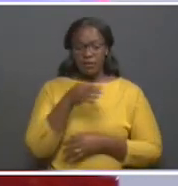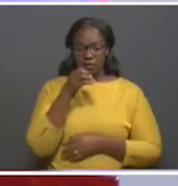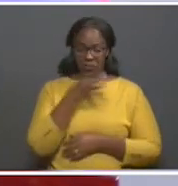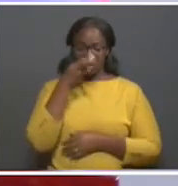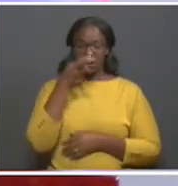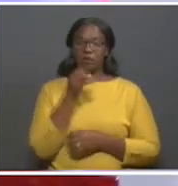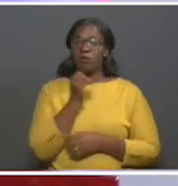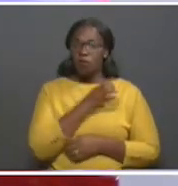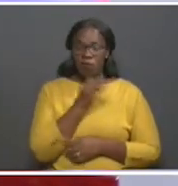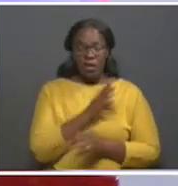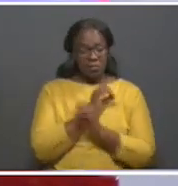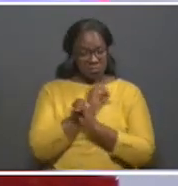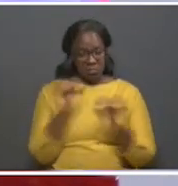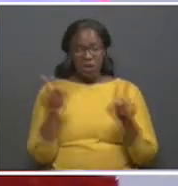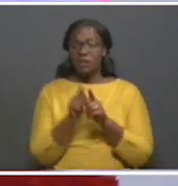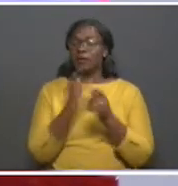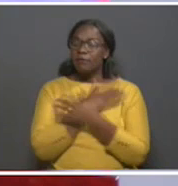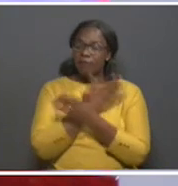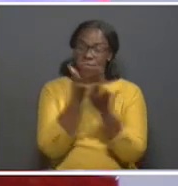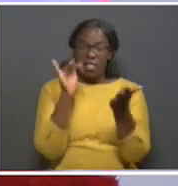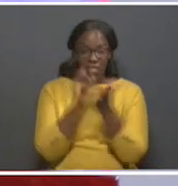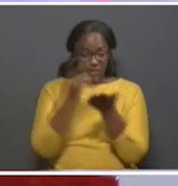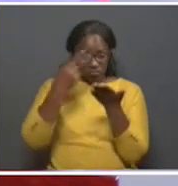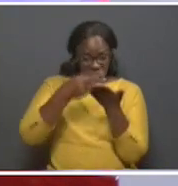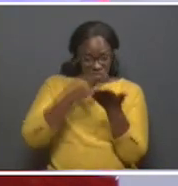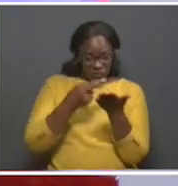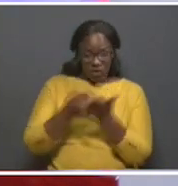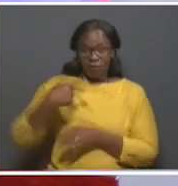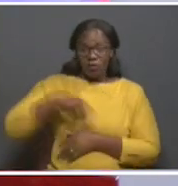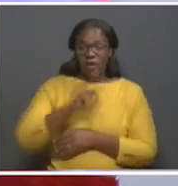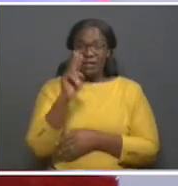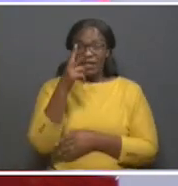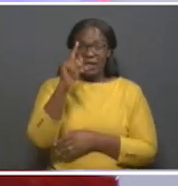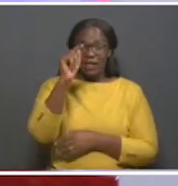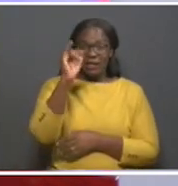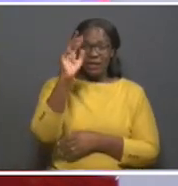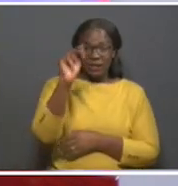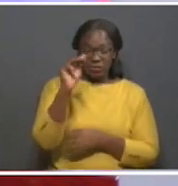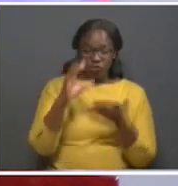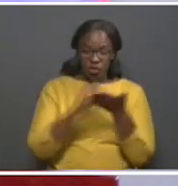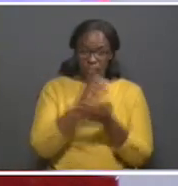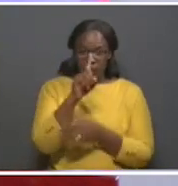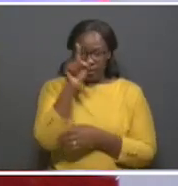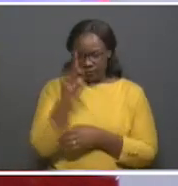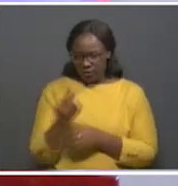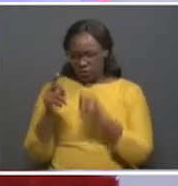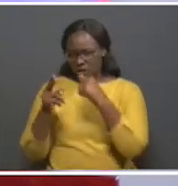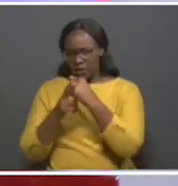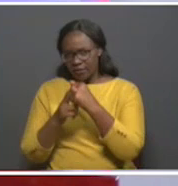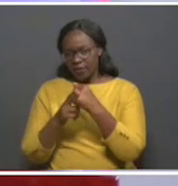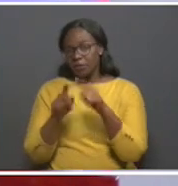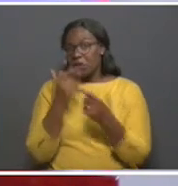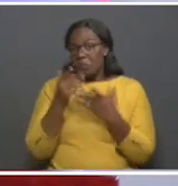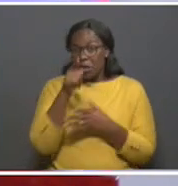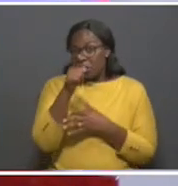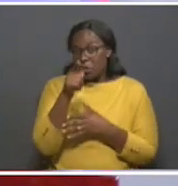a spirit of fear. And friends, that's recorded for us in 2 Timothy chapter 1, verse 7. And maybe you